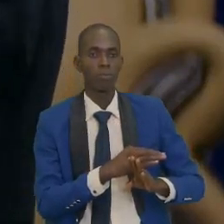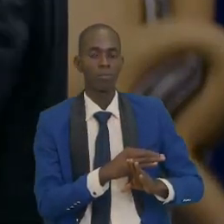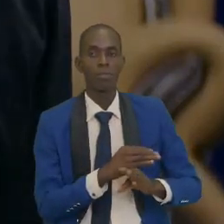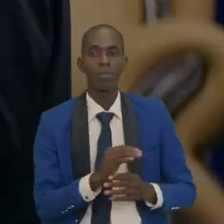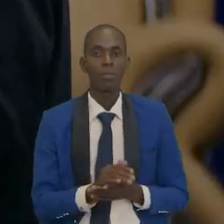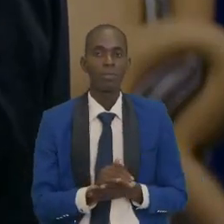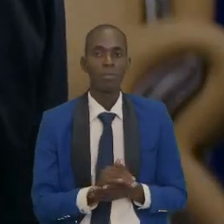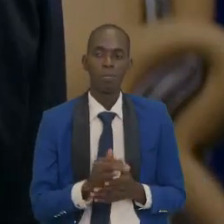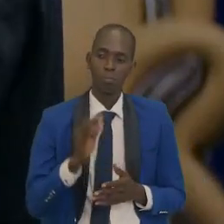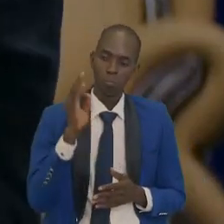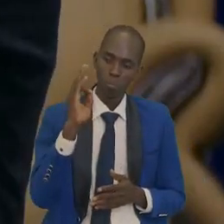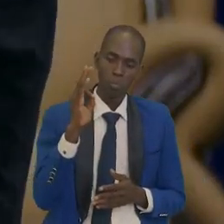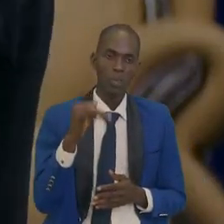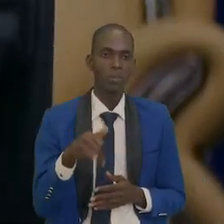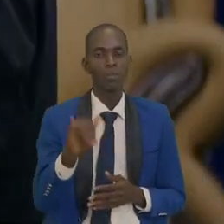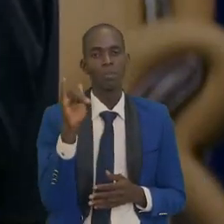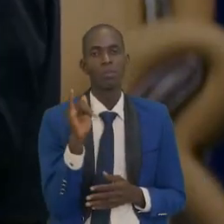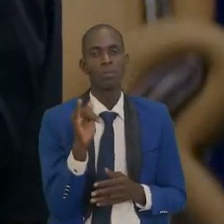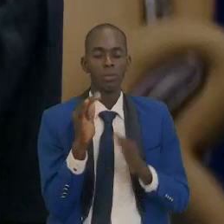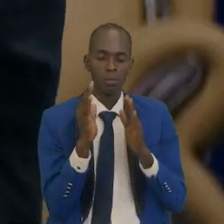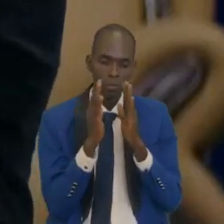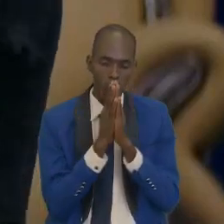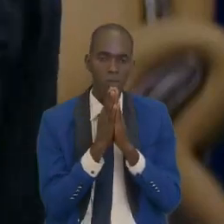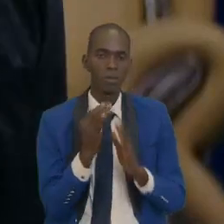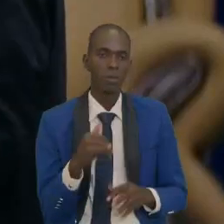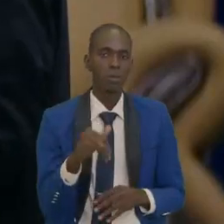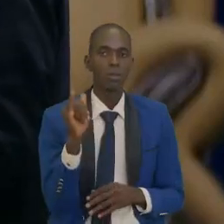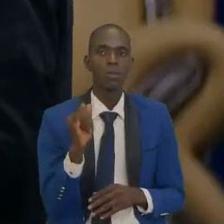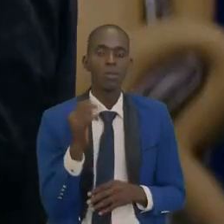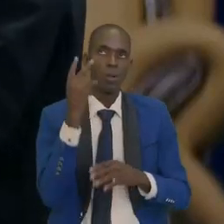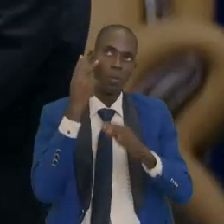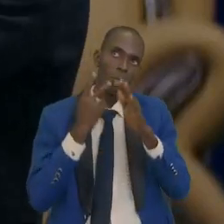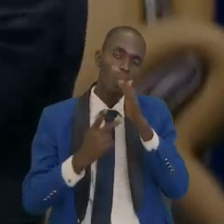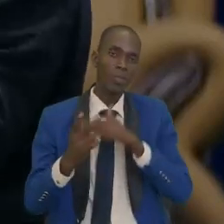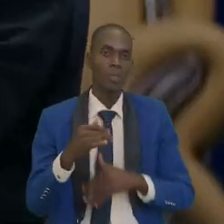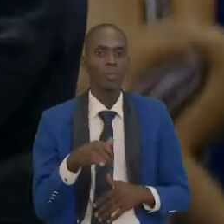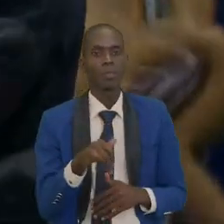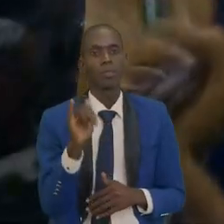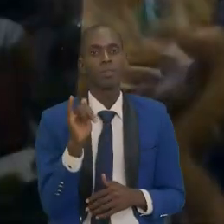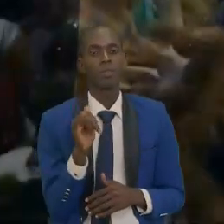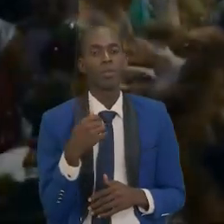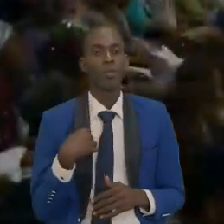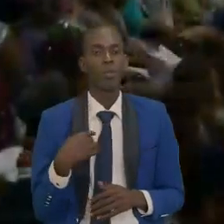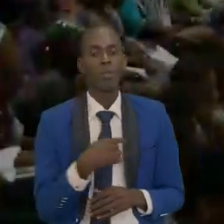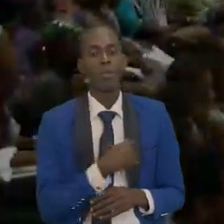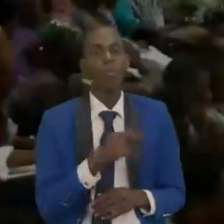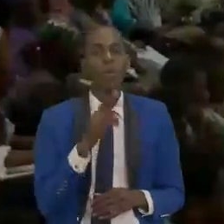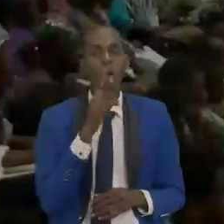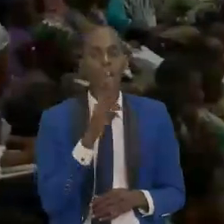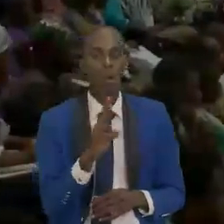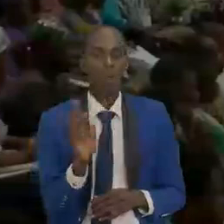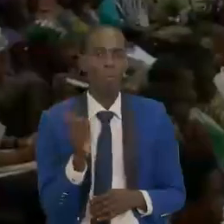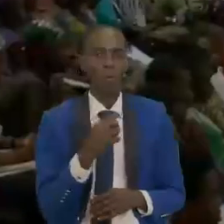preach pressure pray prophesy we are where we